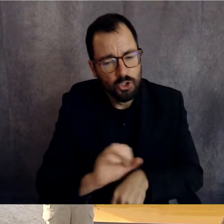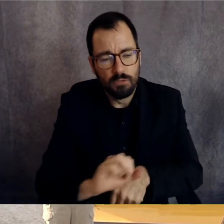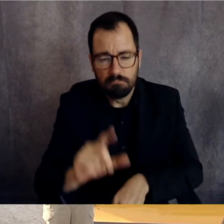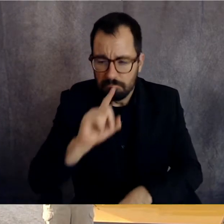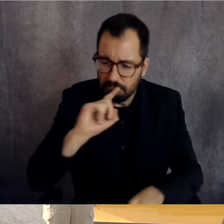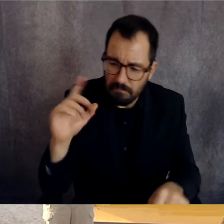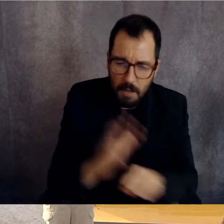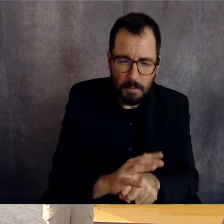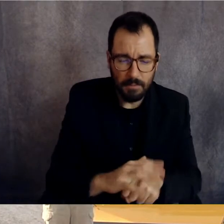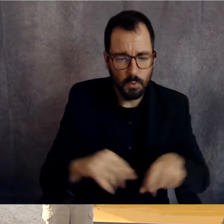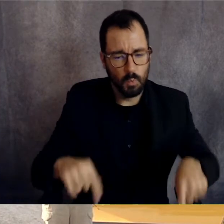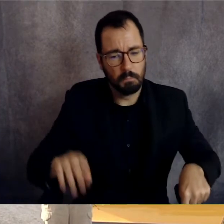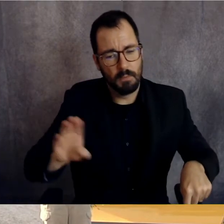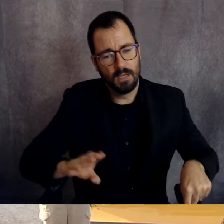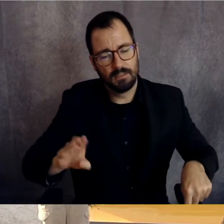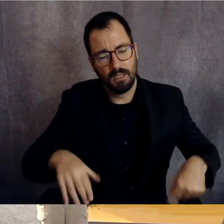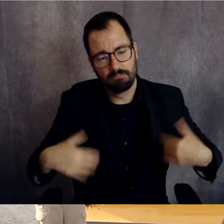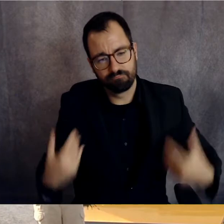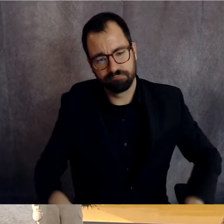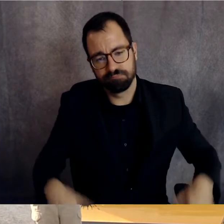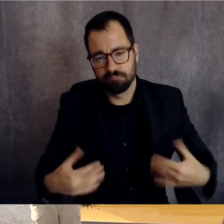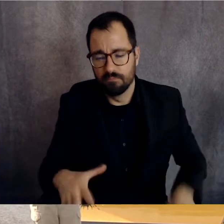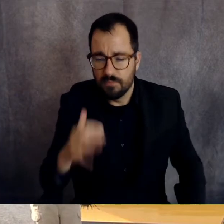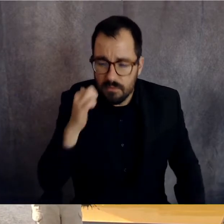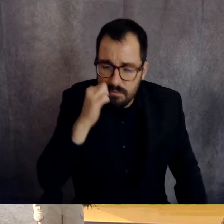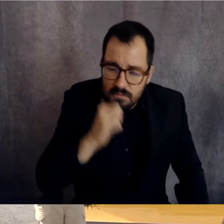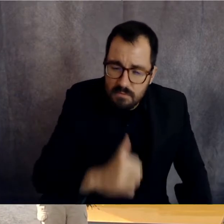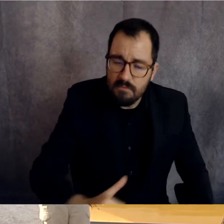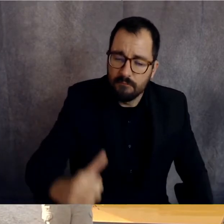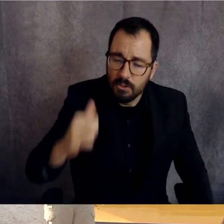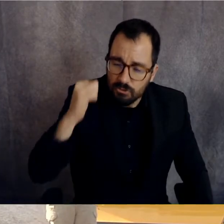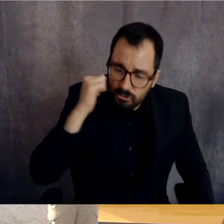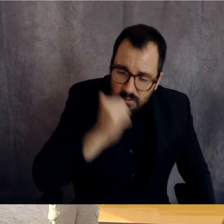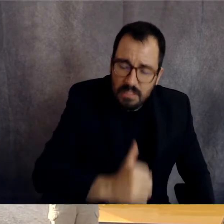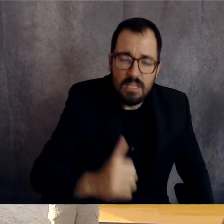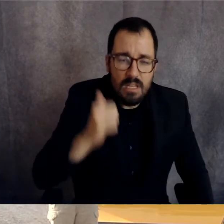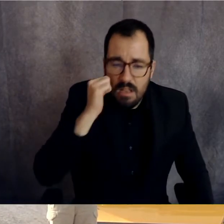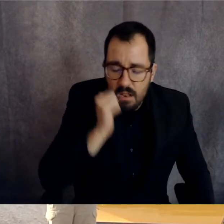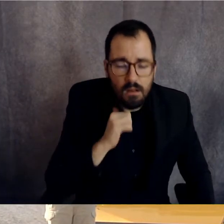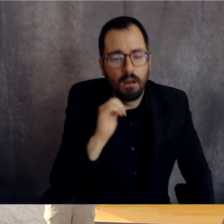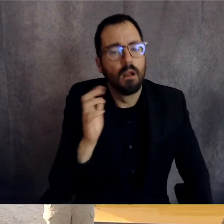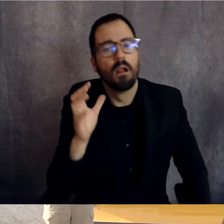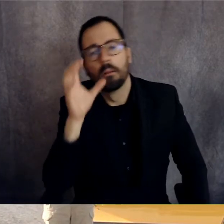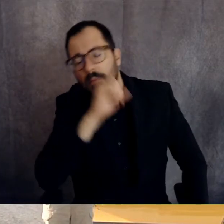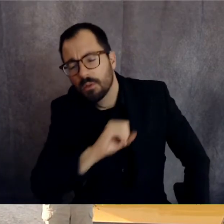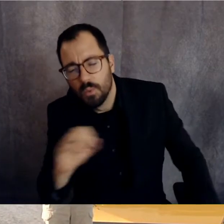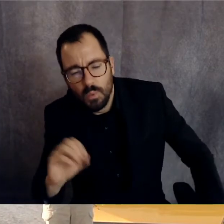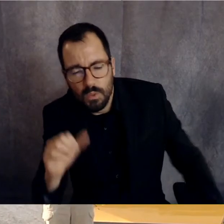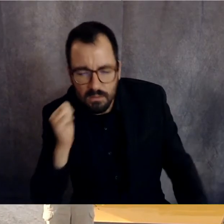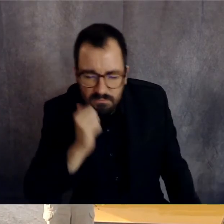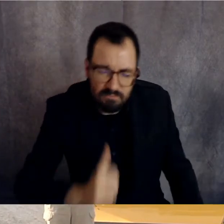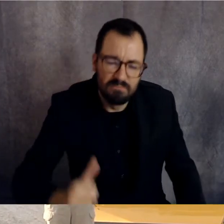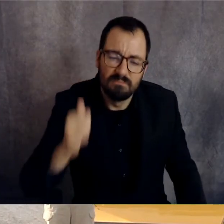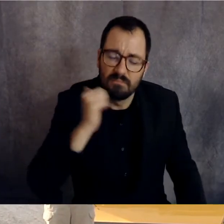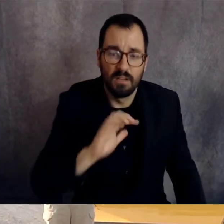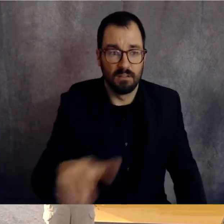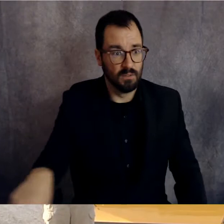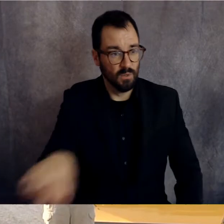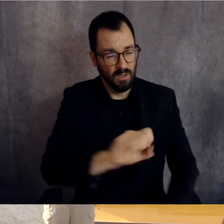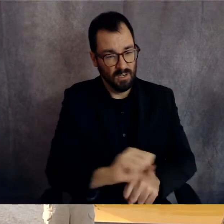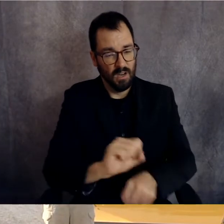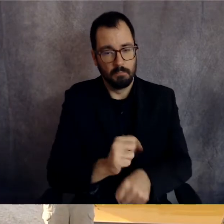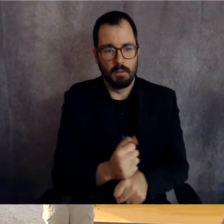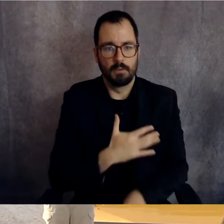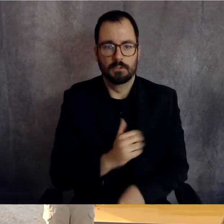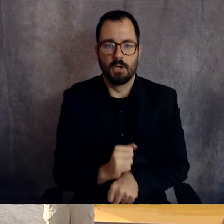commitment to our city. I'm grateful for what you do every single day, day in and day out. You make my job easy. You deliver services